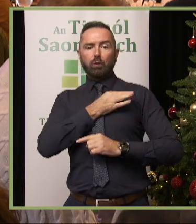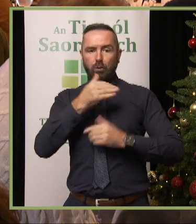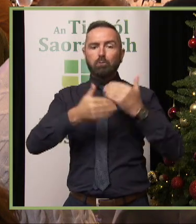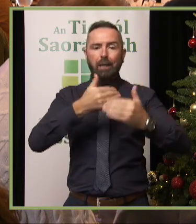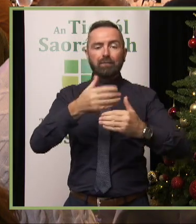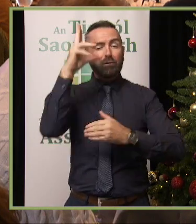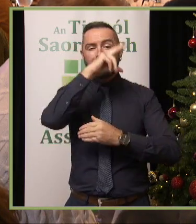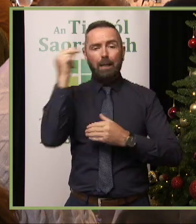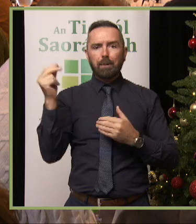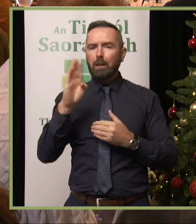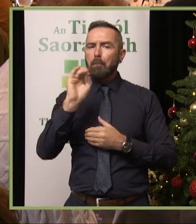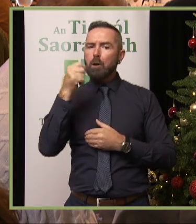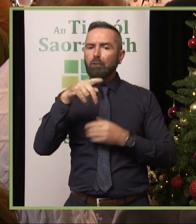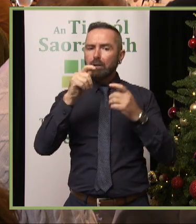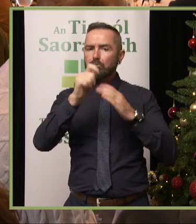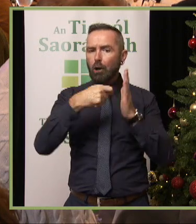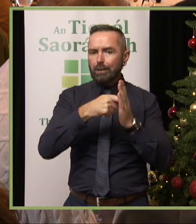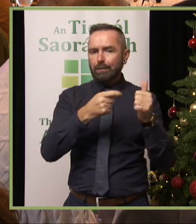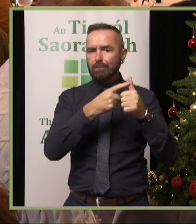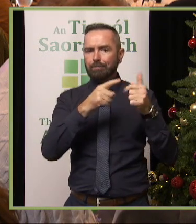e.g. the Burn Project, the